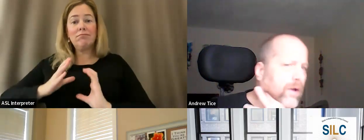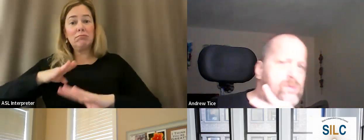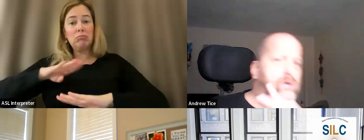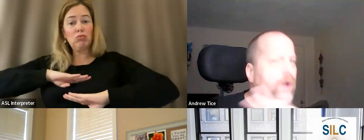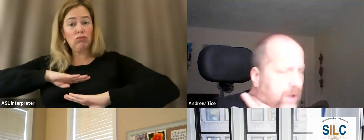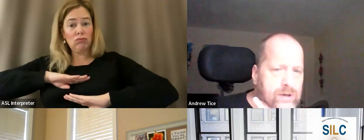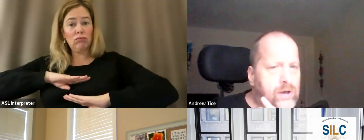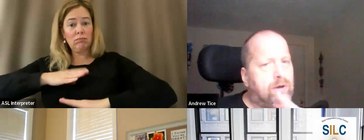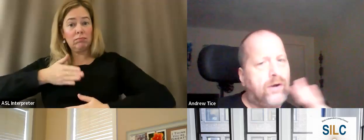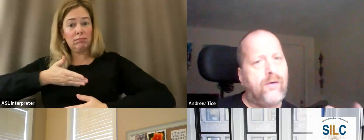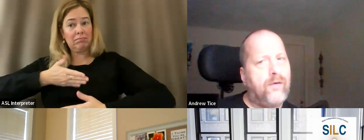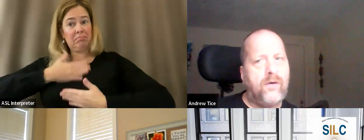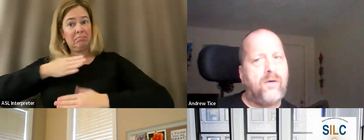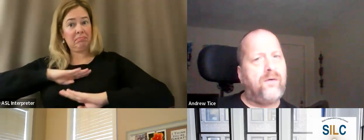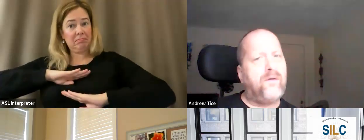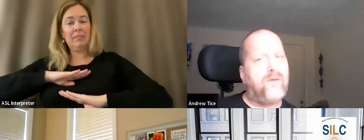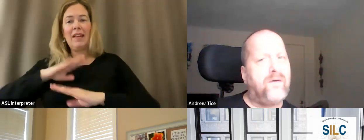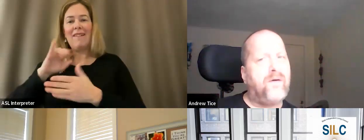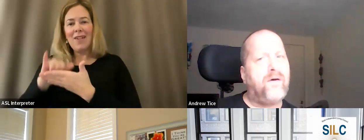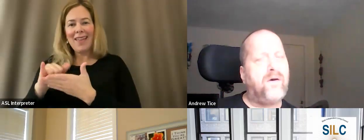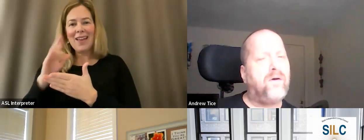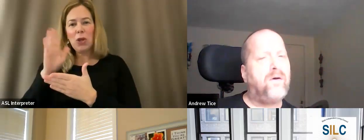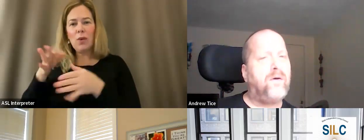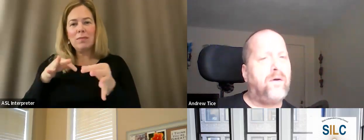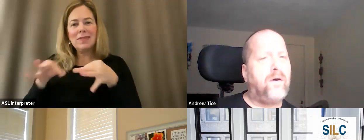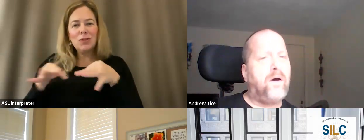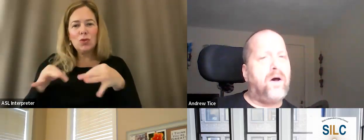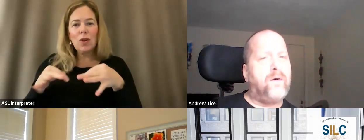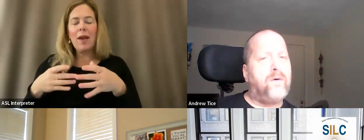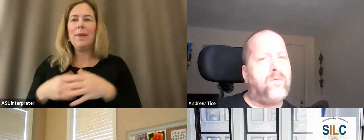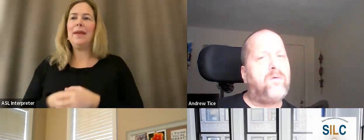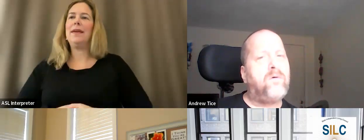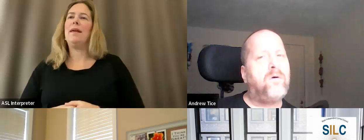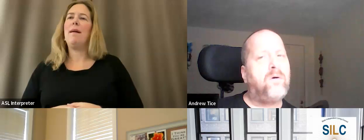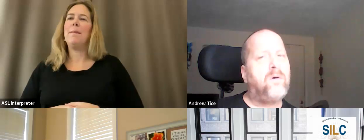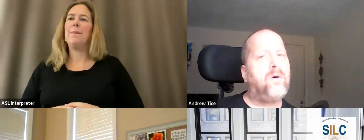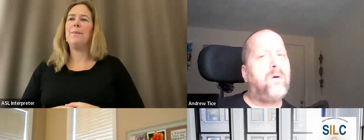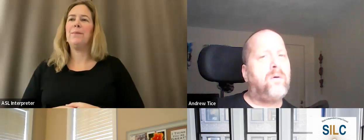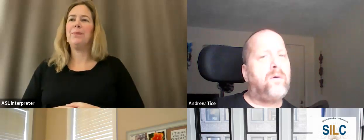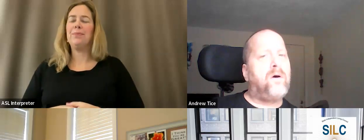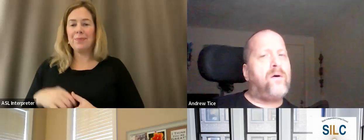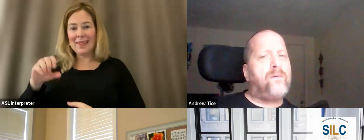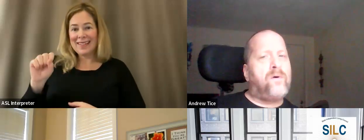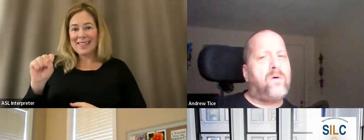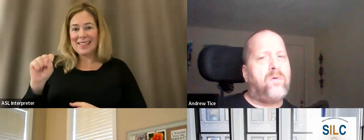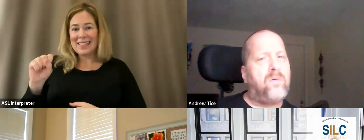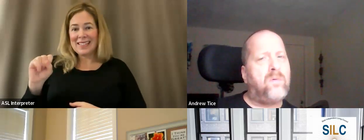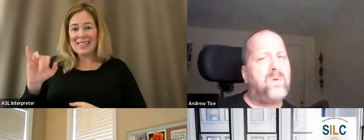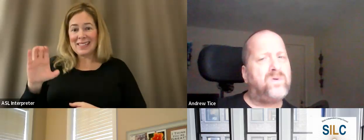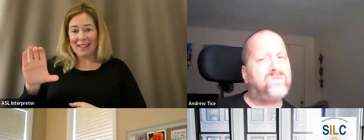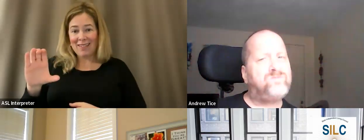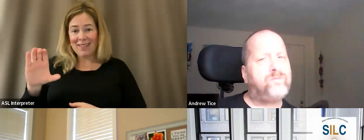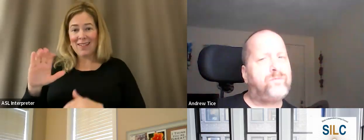And for that one, you will be describing the way that the silk is going to